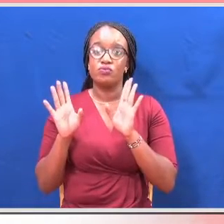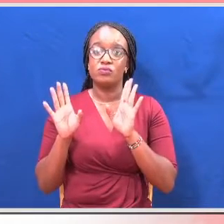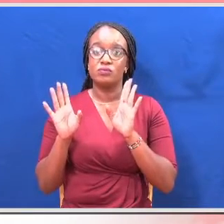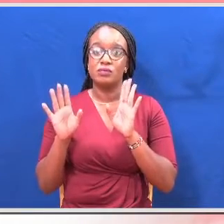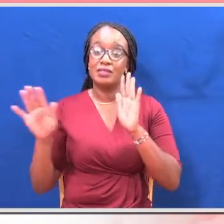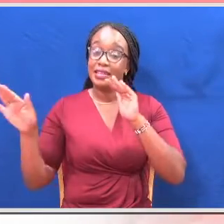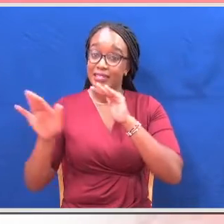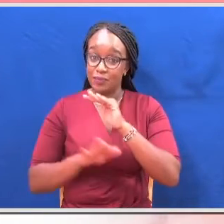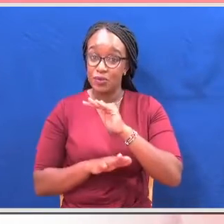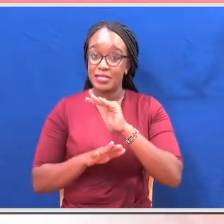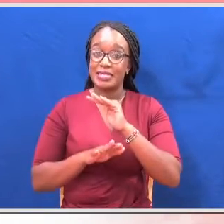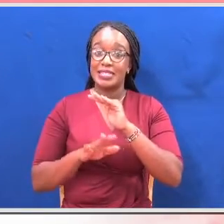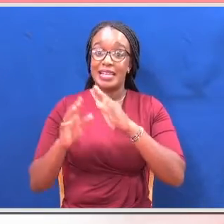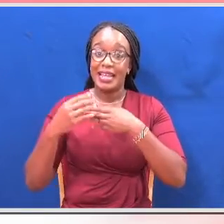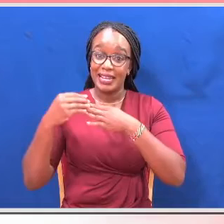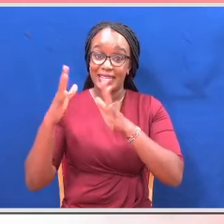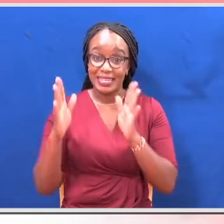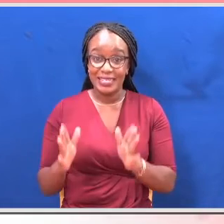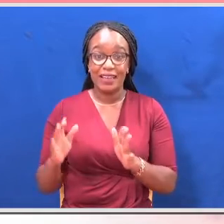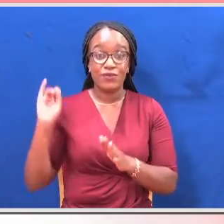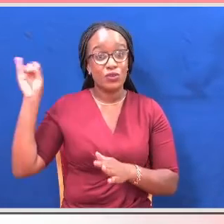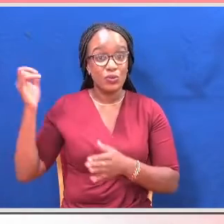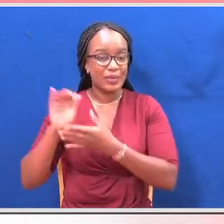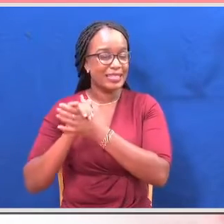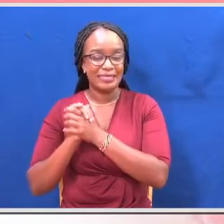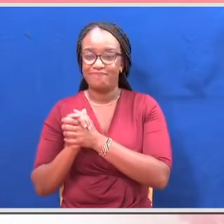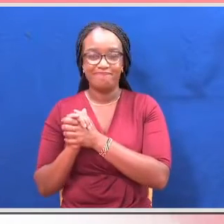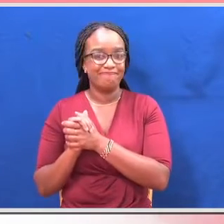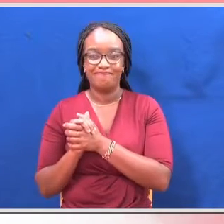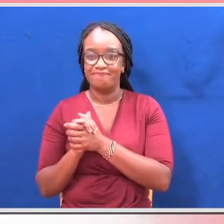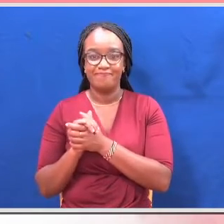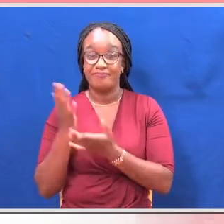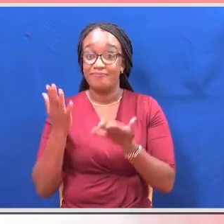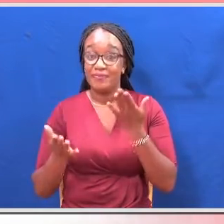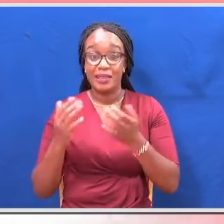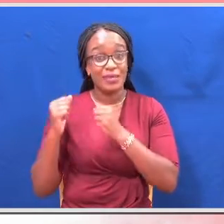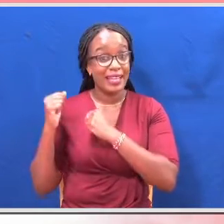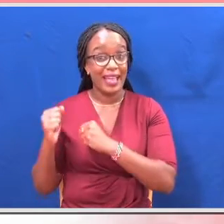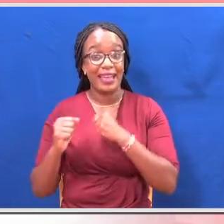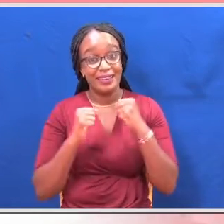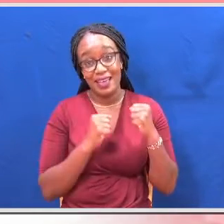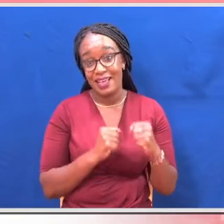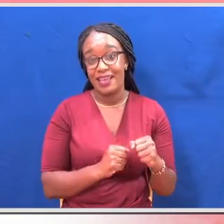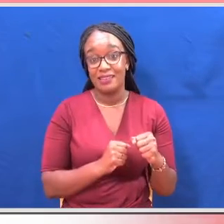deputy leader of the party speaks volumes that his fit